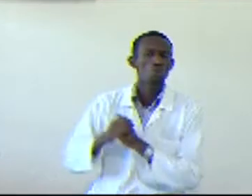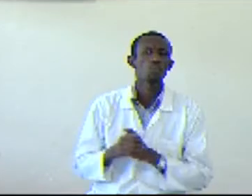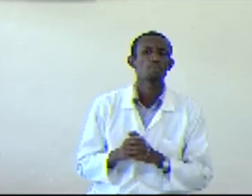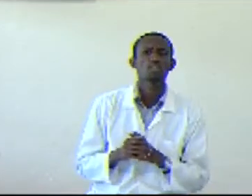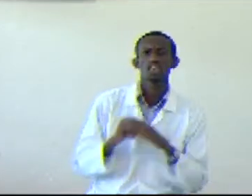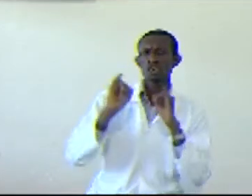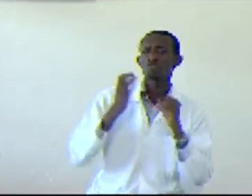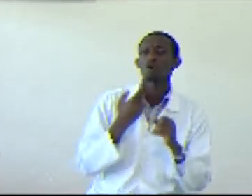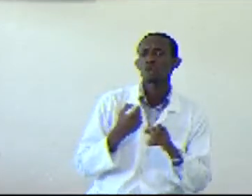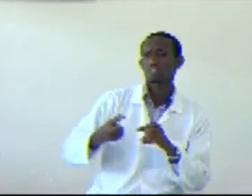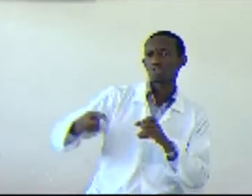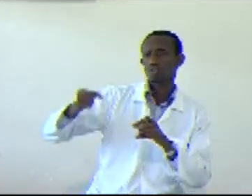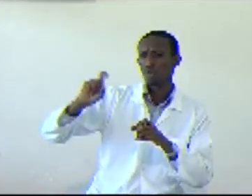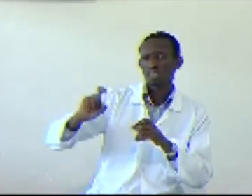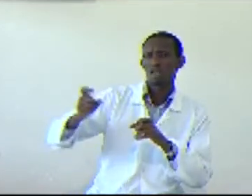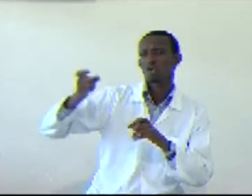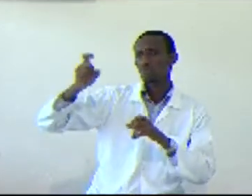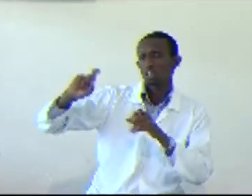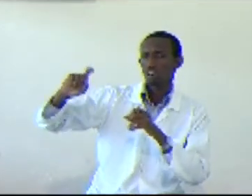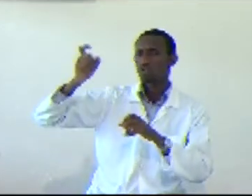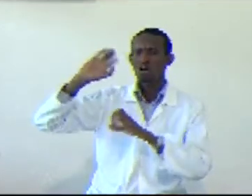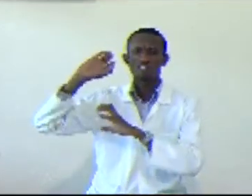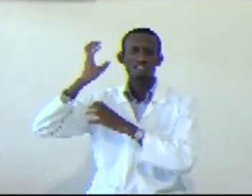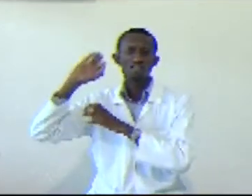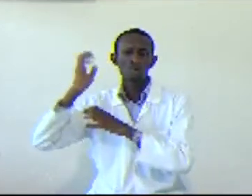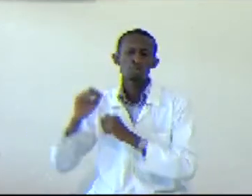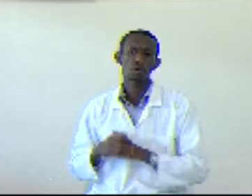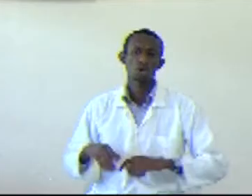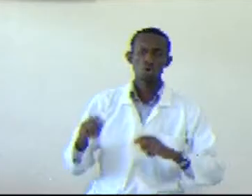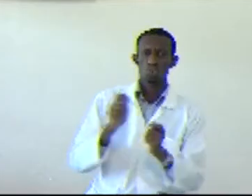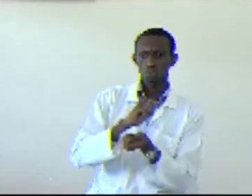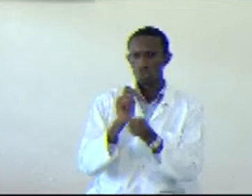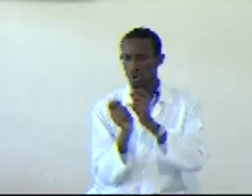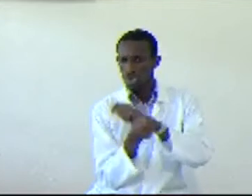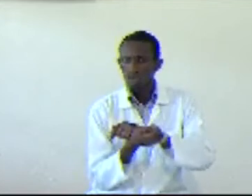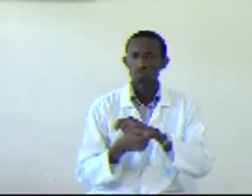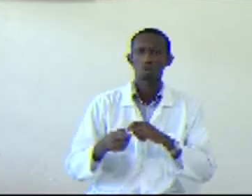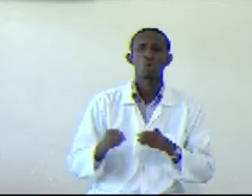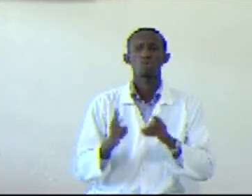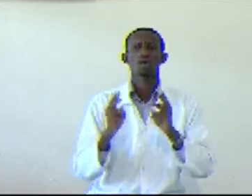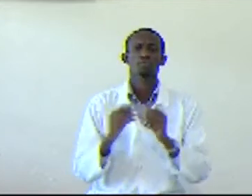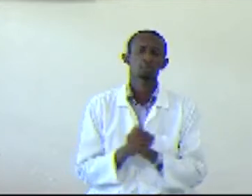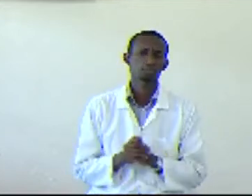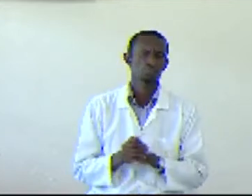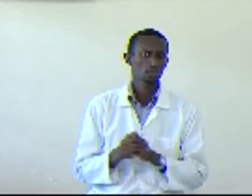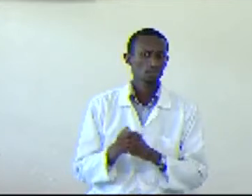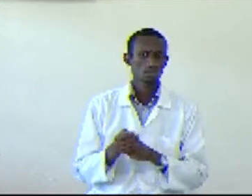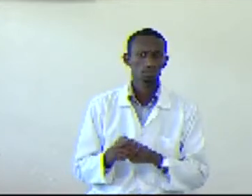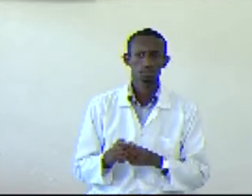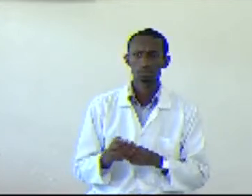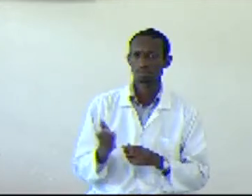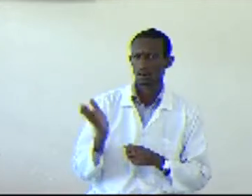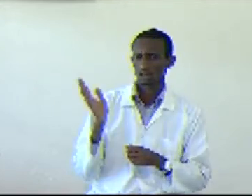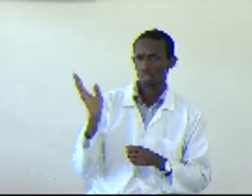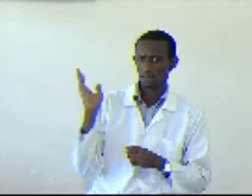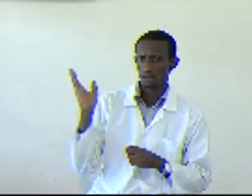change the frequencies of your radio, right? So this is what we have here. So, but now, as what we have, normally it